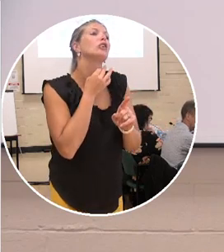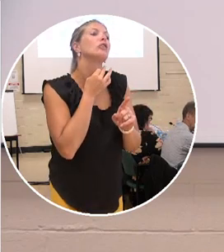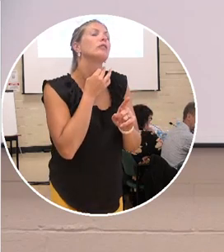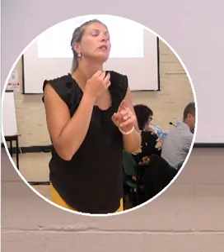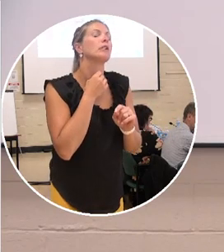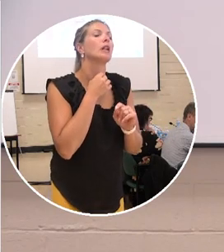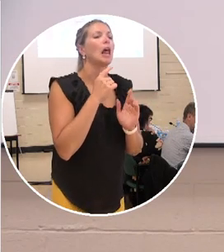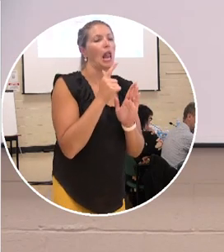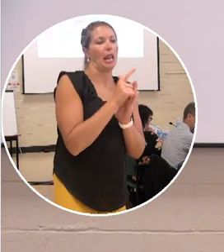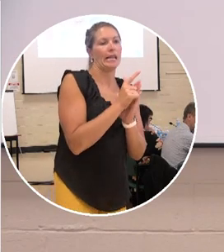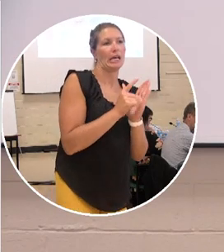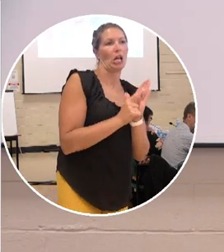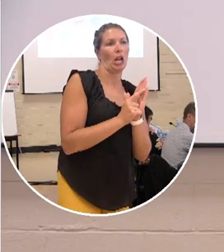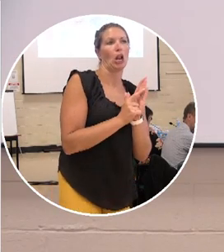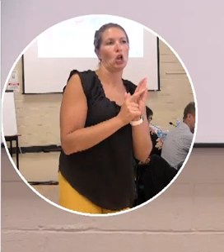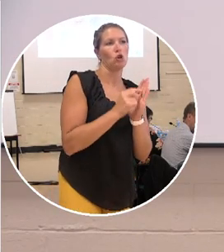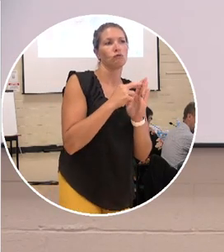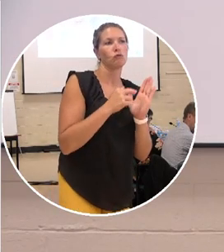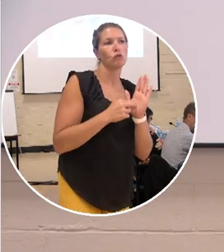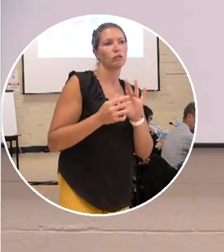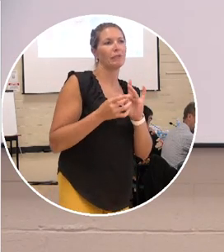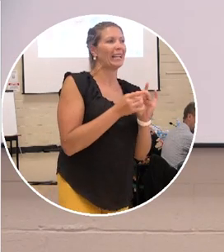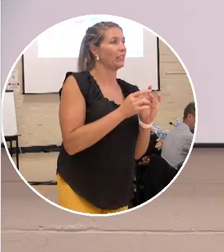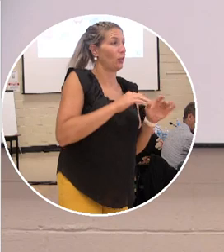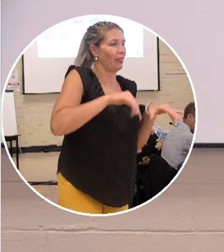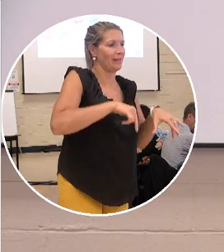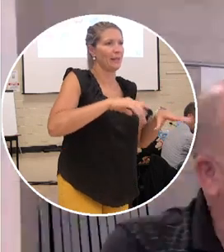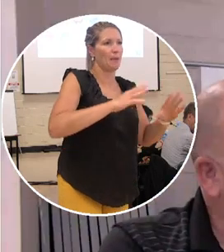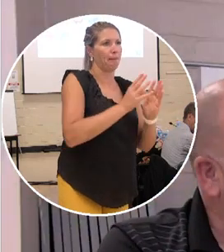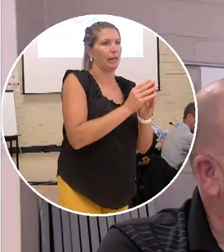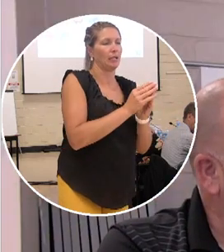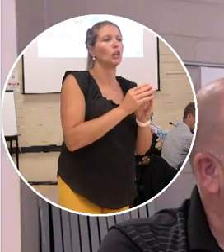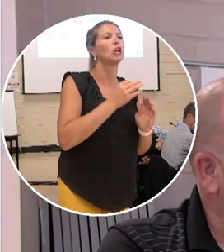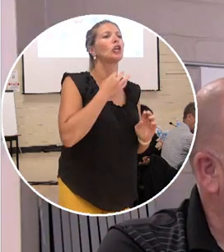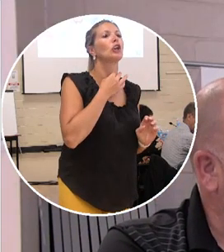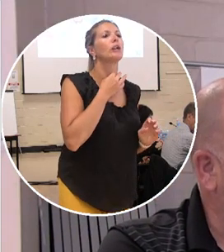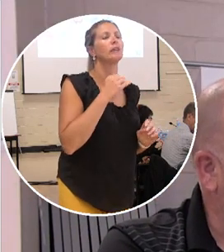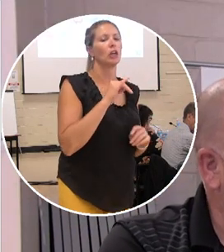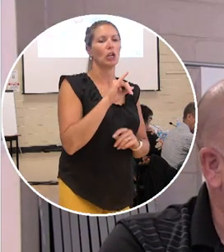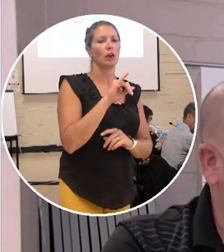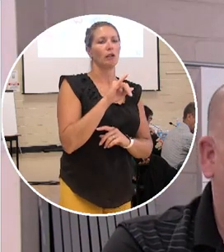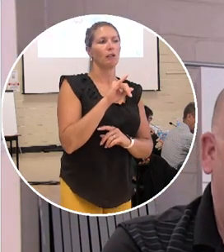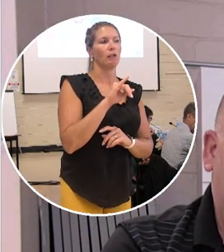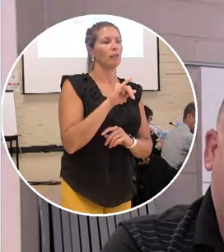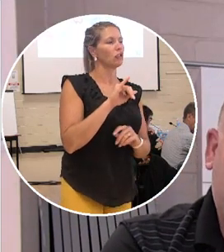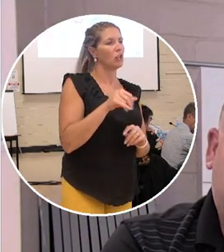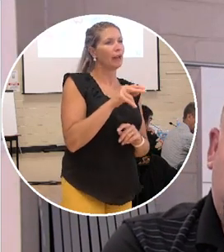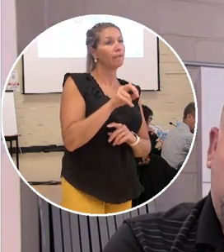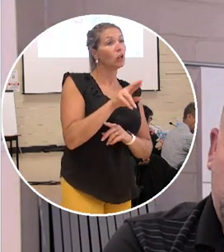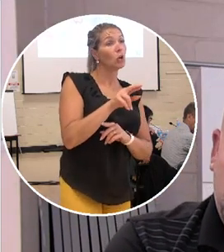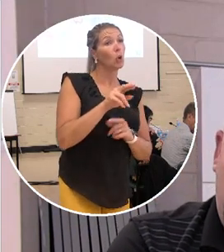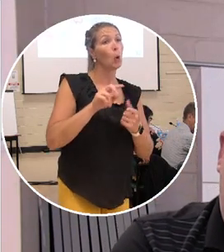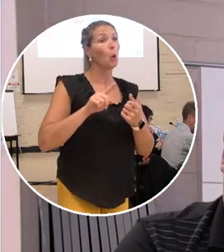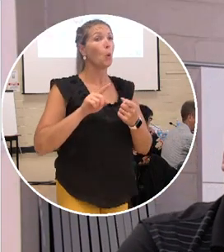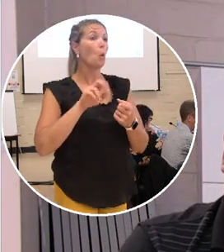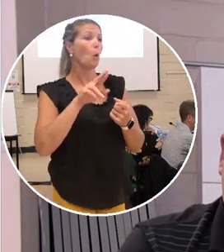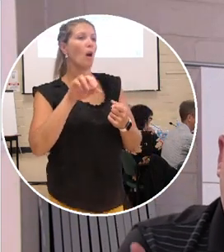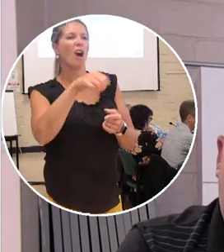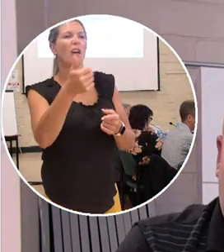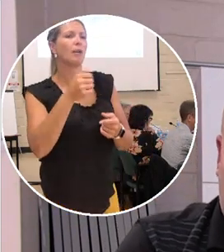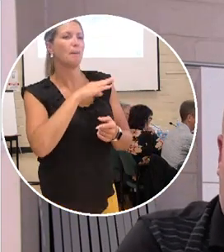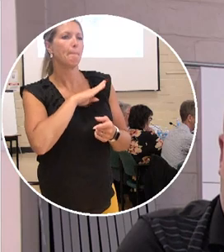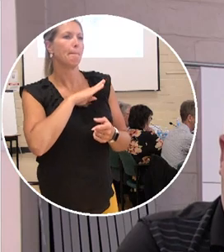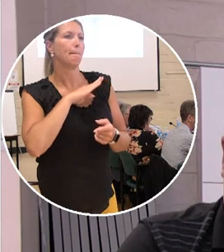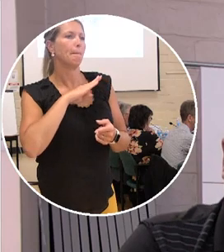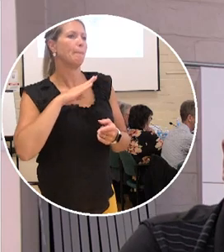from Robert's Rule of Order. Is there such a thing if Jennifer or another trustee wanted to propose a